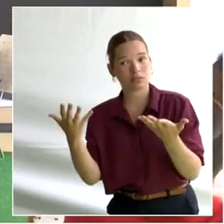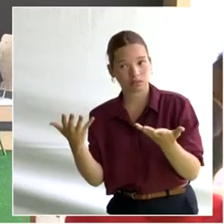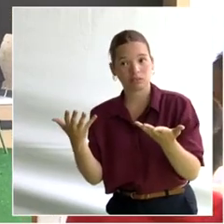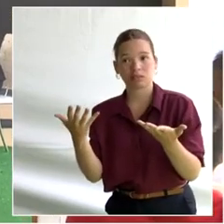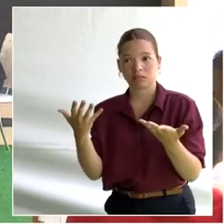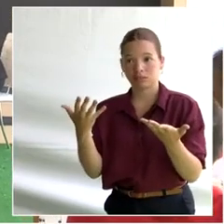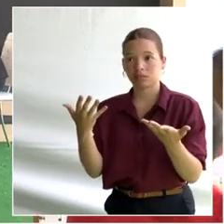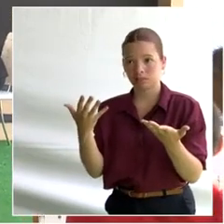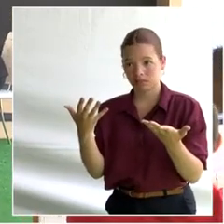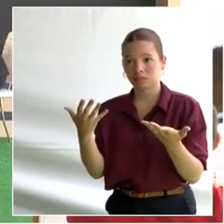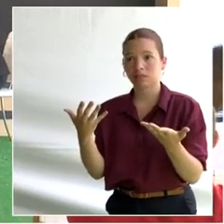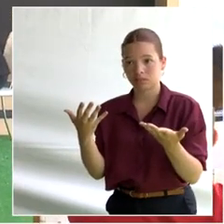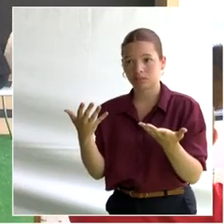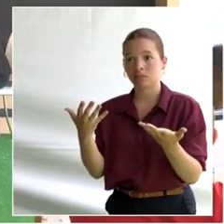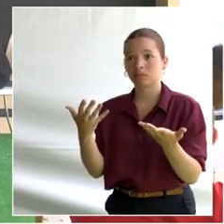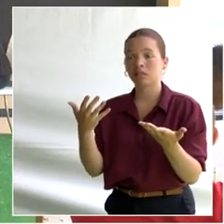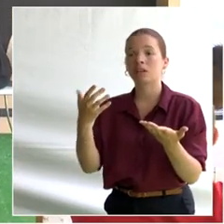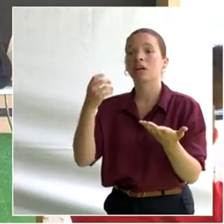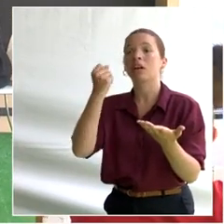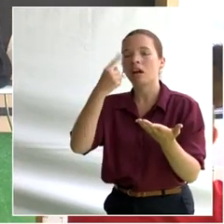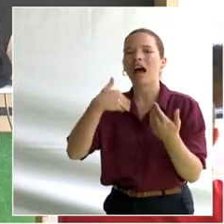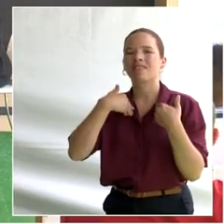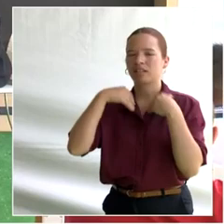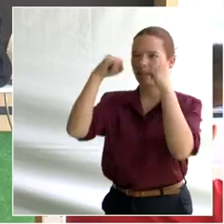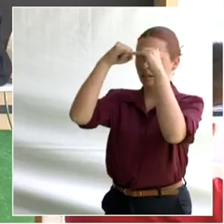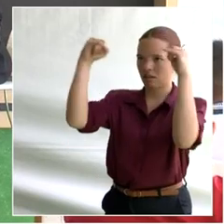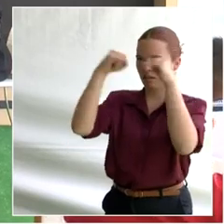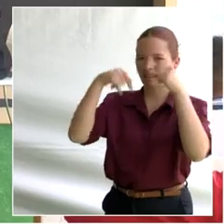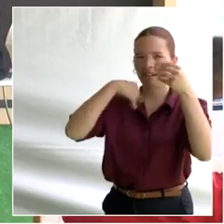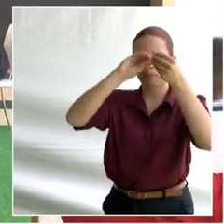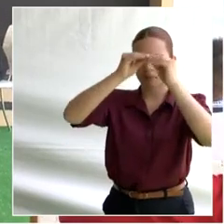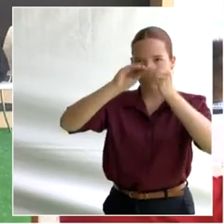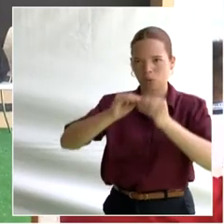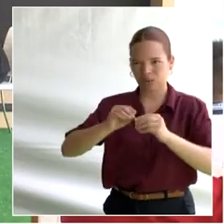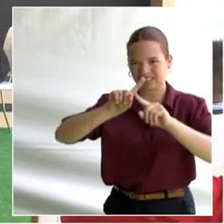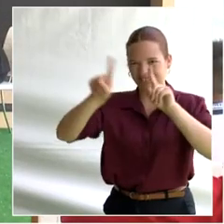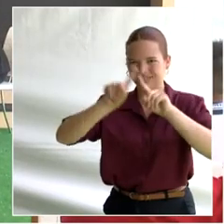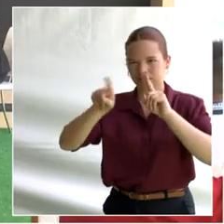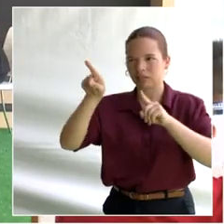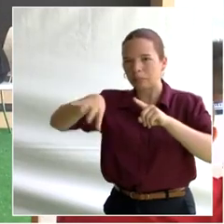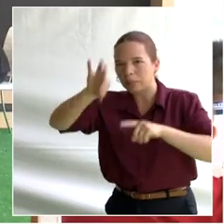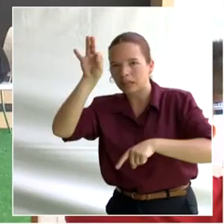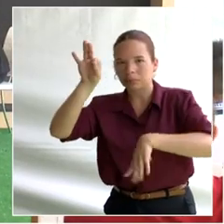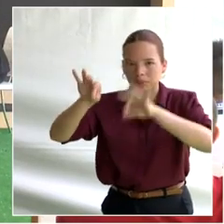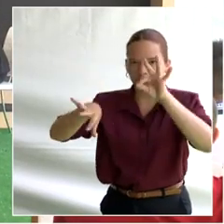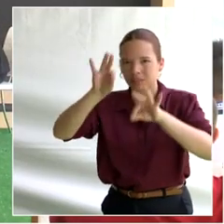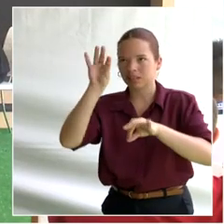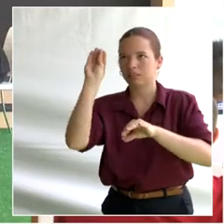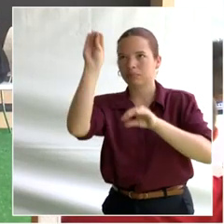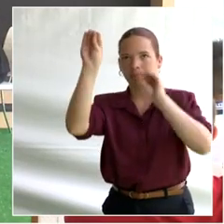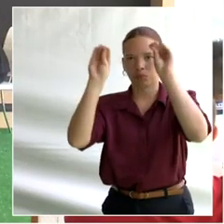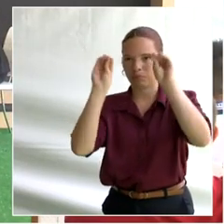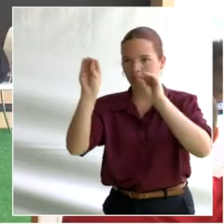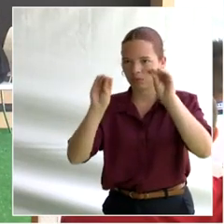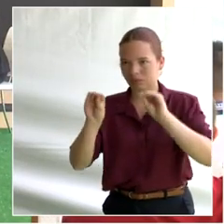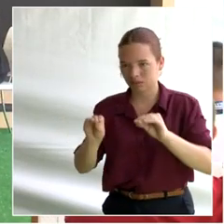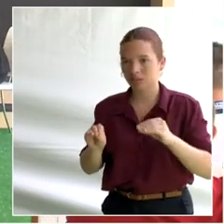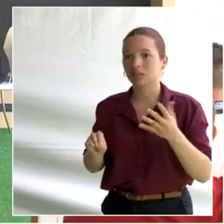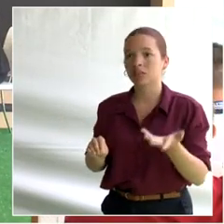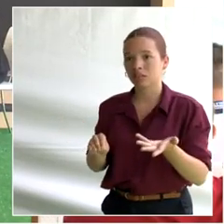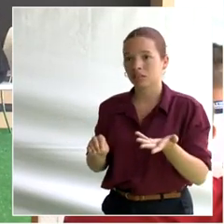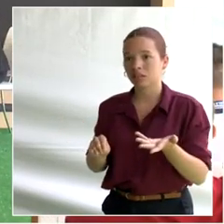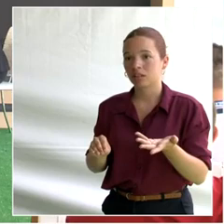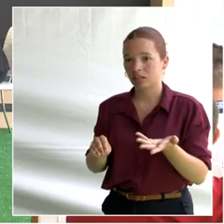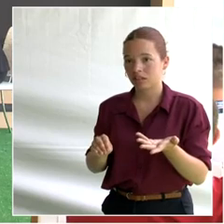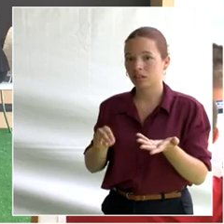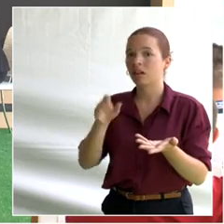13, 19, 21, 27, and 29 to guarantee that she's not playing the first round with another seed. So that's